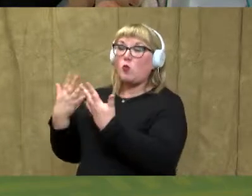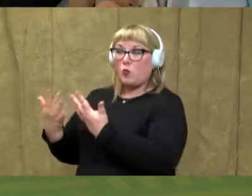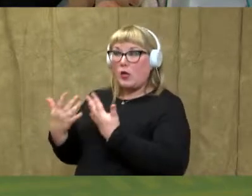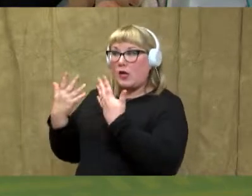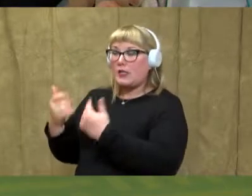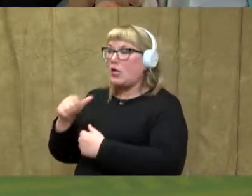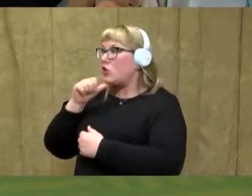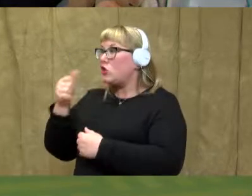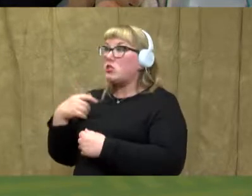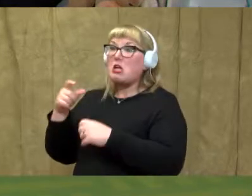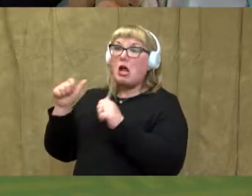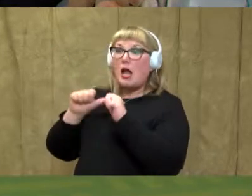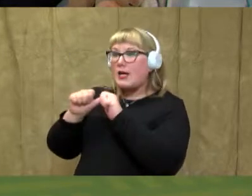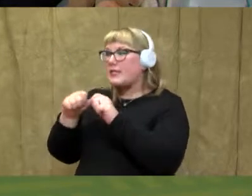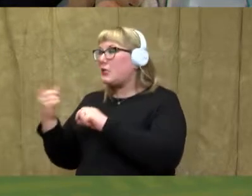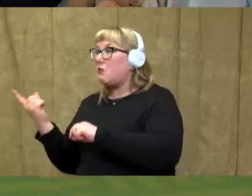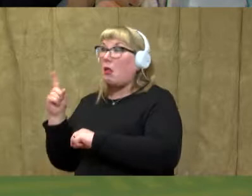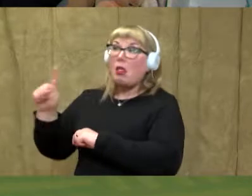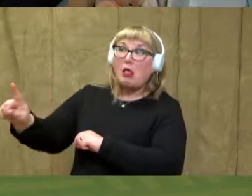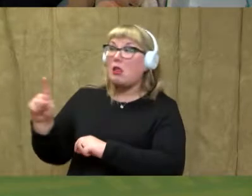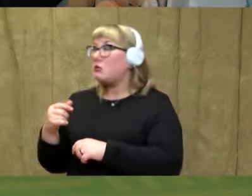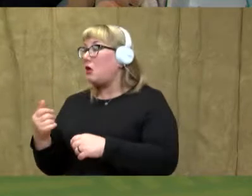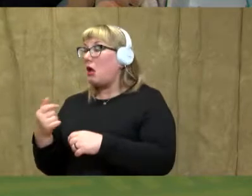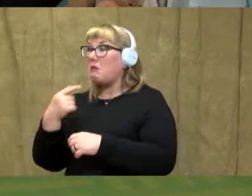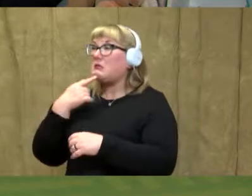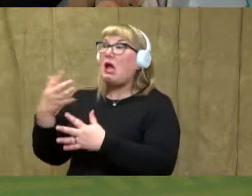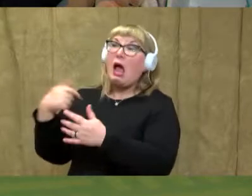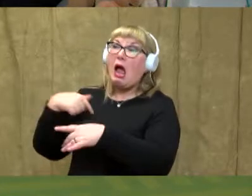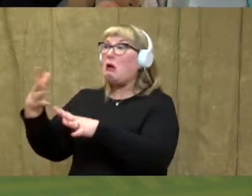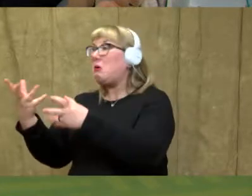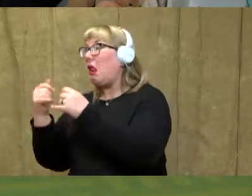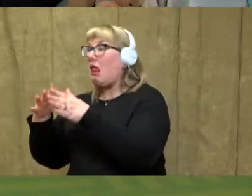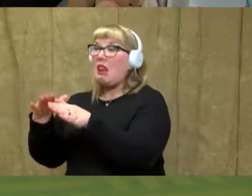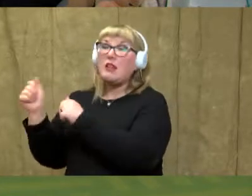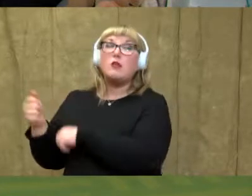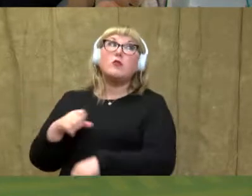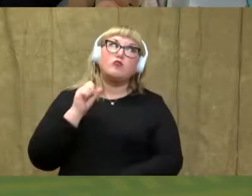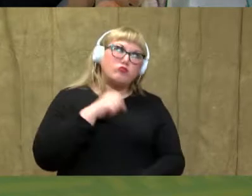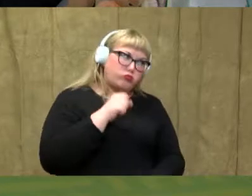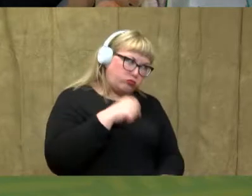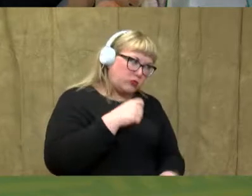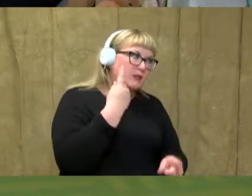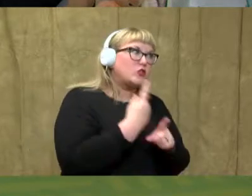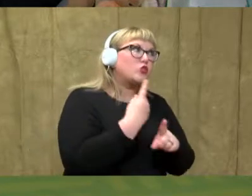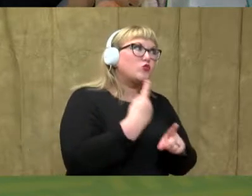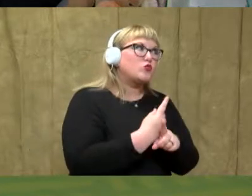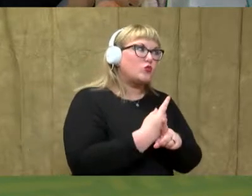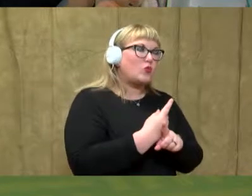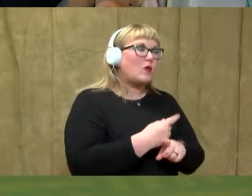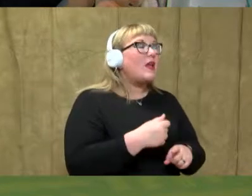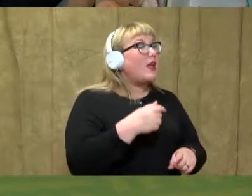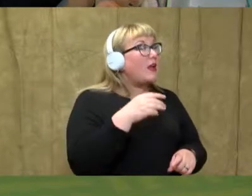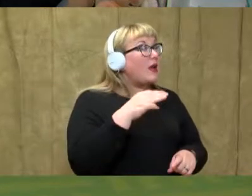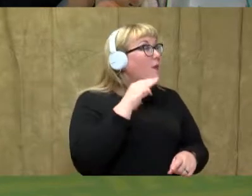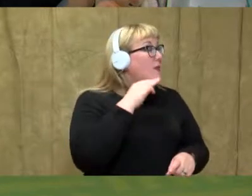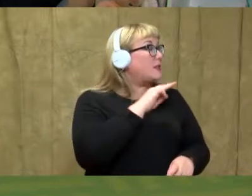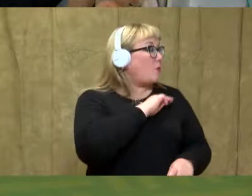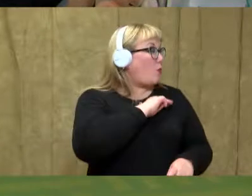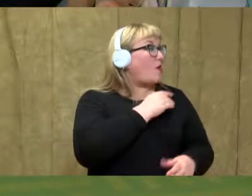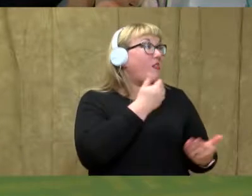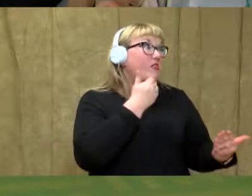and keep telling you she wanted to leave. She was very patient. That's right, and Miss Morris thanked her and let her know that it was important to